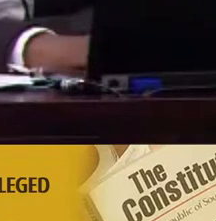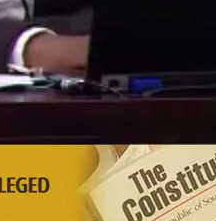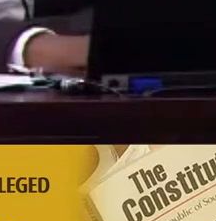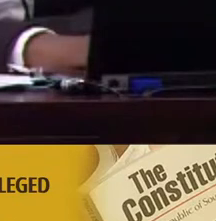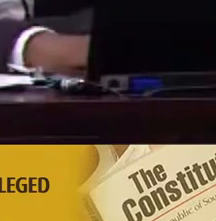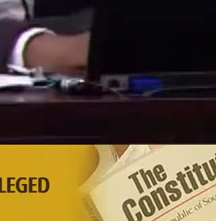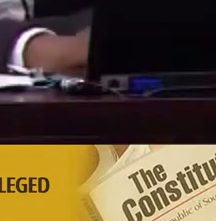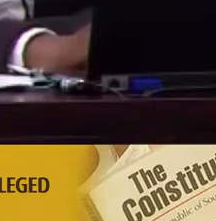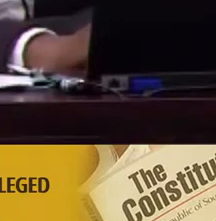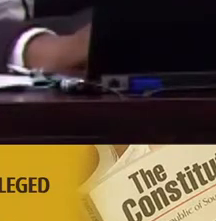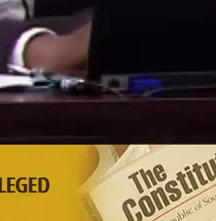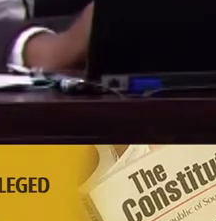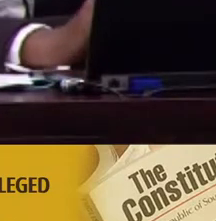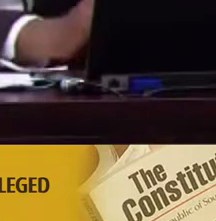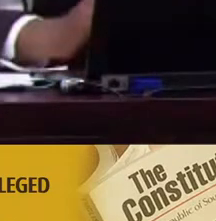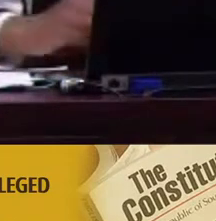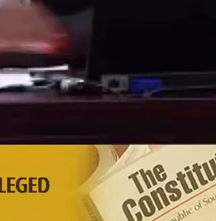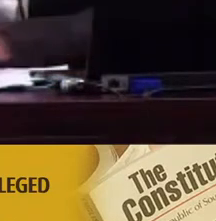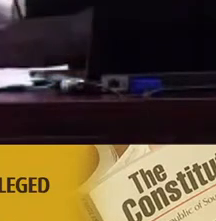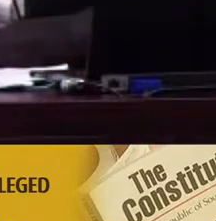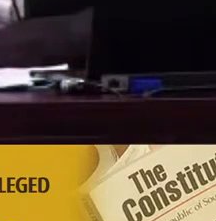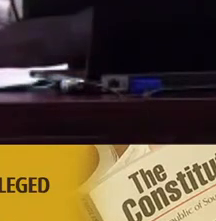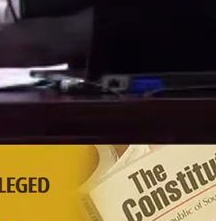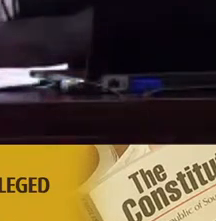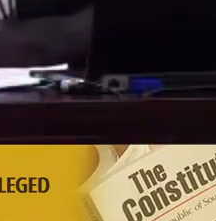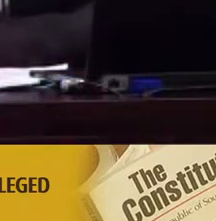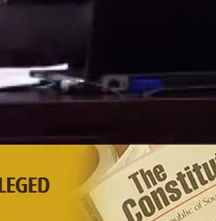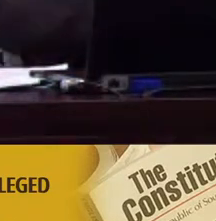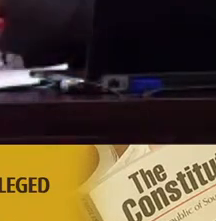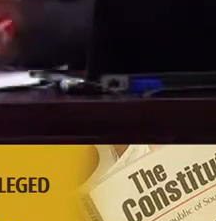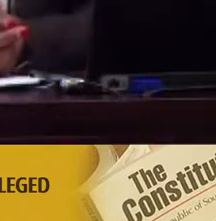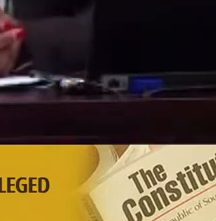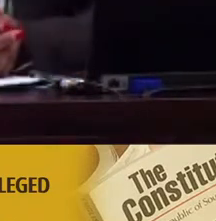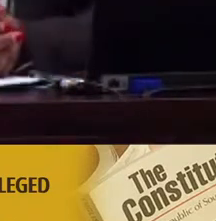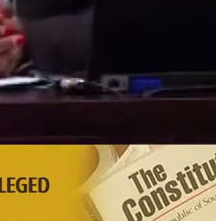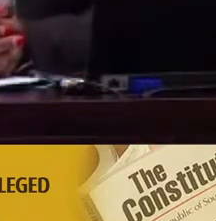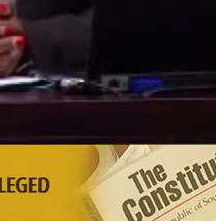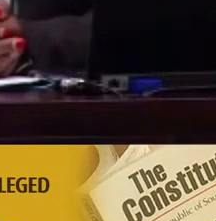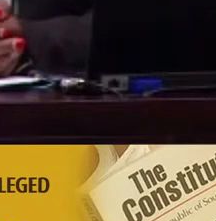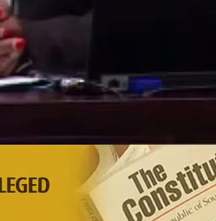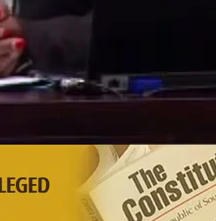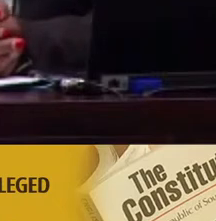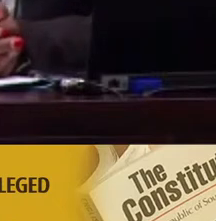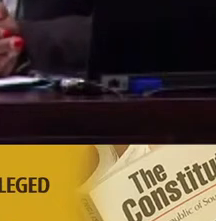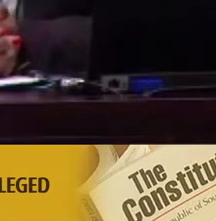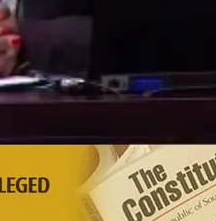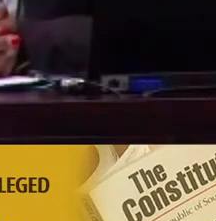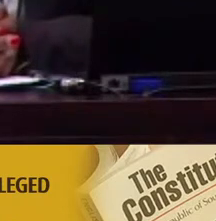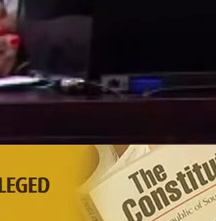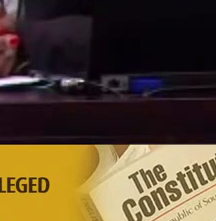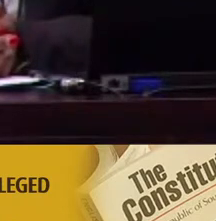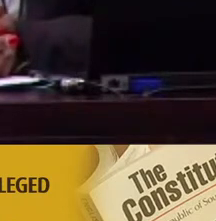house ministers and Deputy ministers leaders of political parties present honorable members